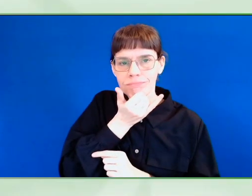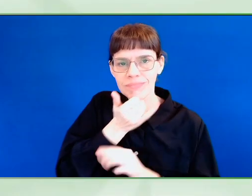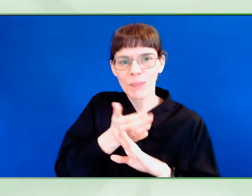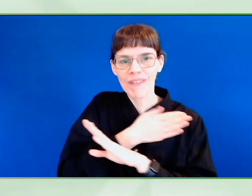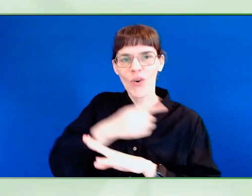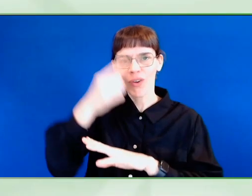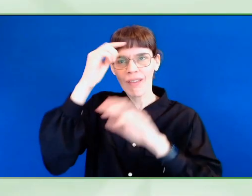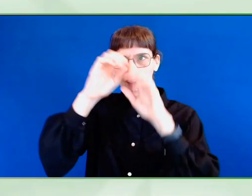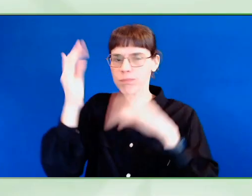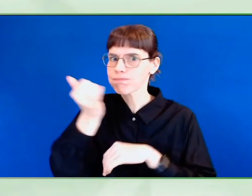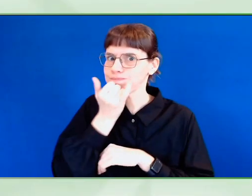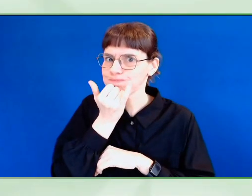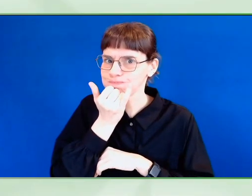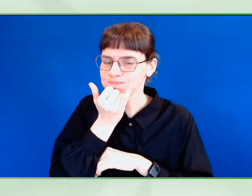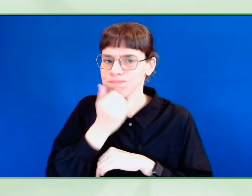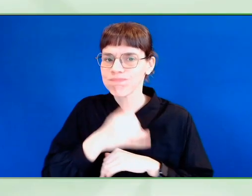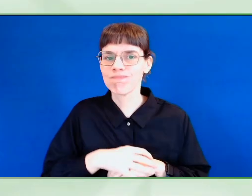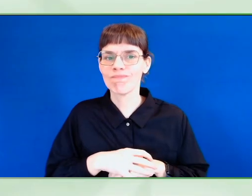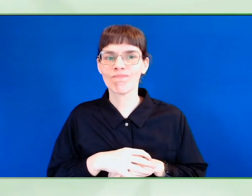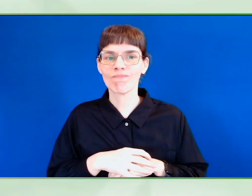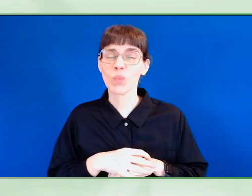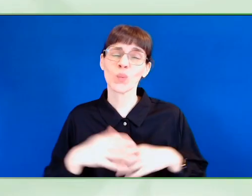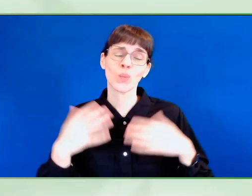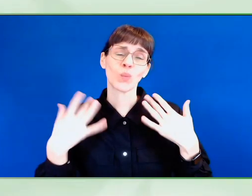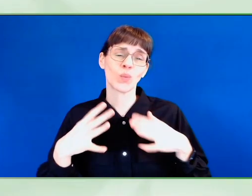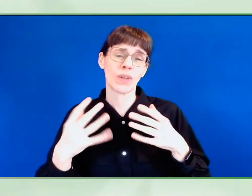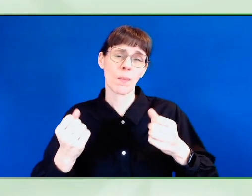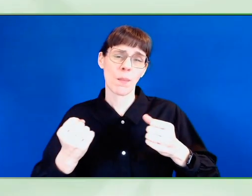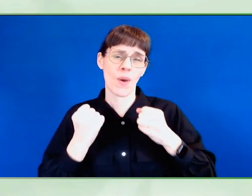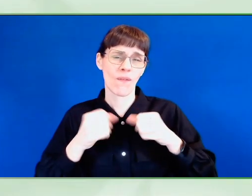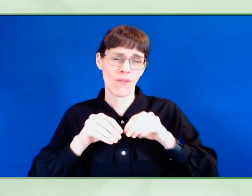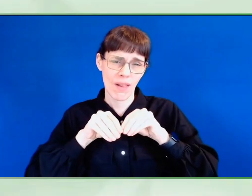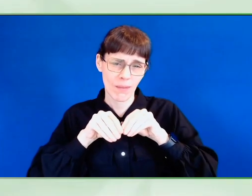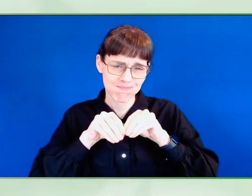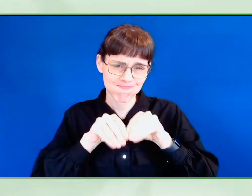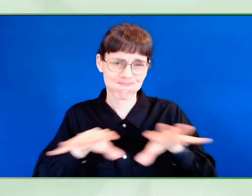incredibly powerful, and it ripples out, it bleeds out into every other aspect of your